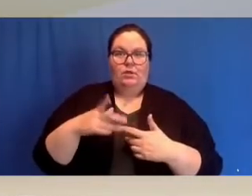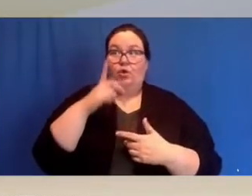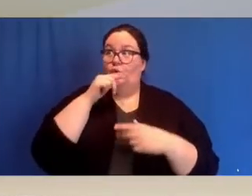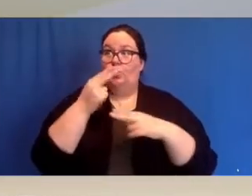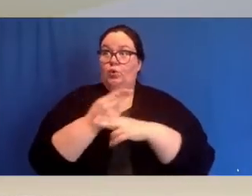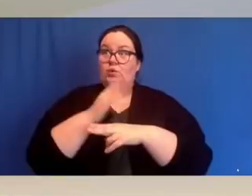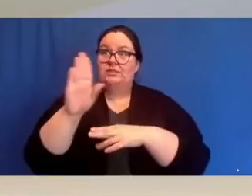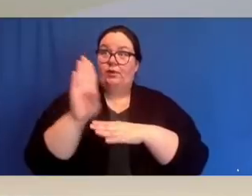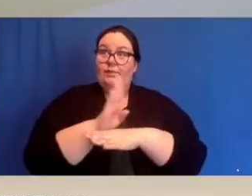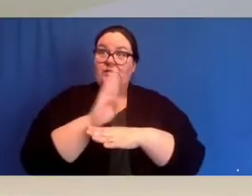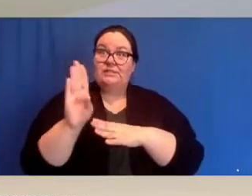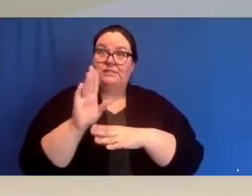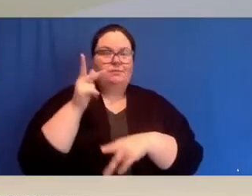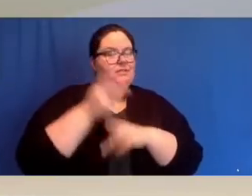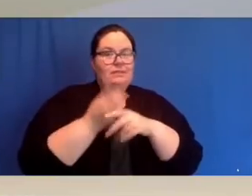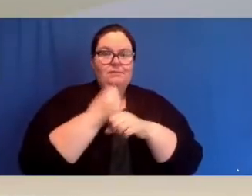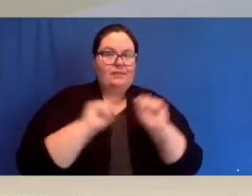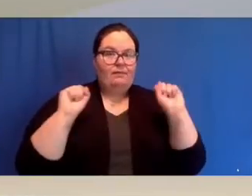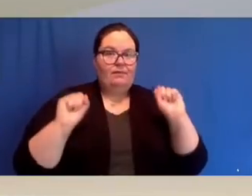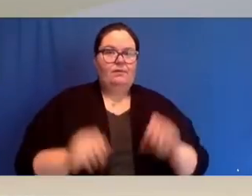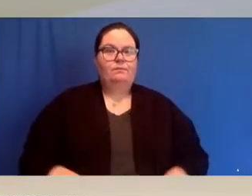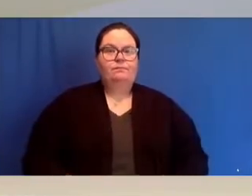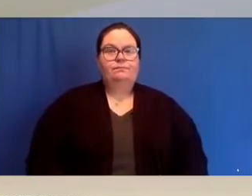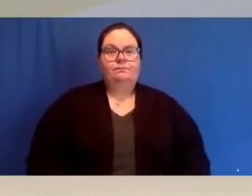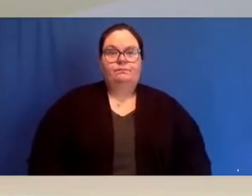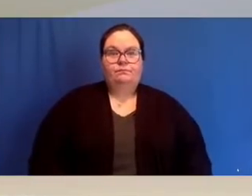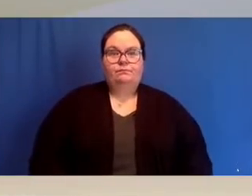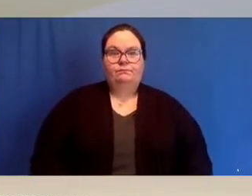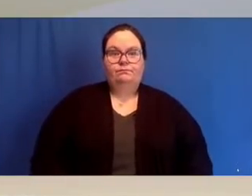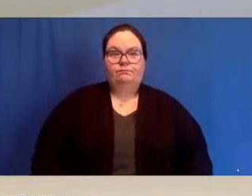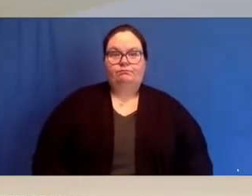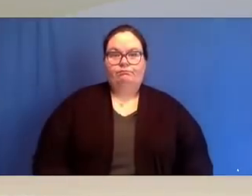their businesses and facilities. Is this what you expected?